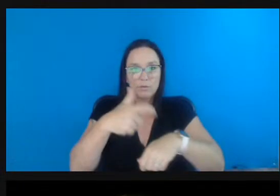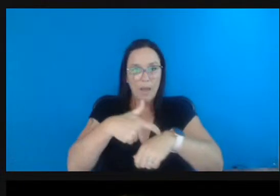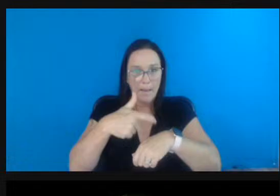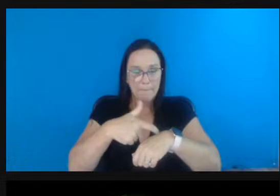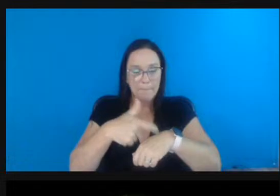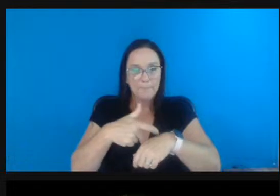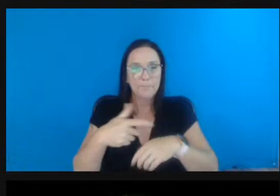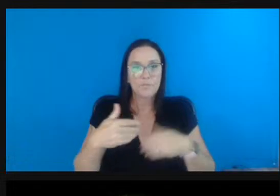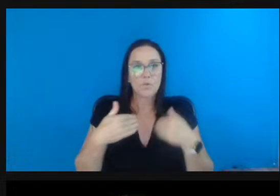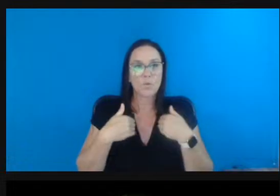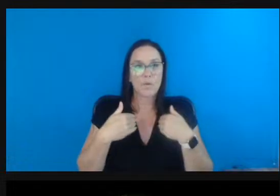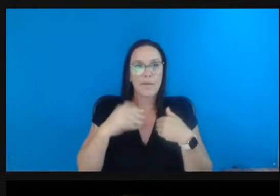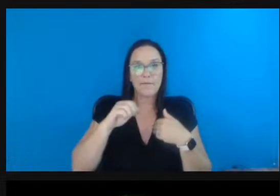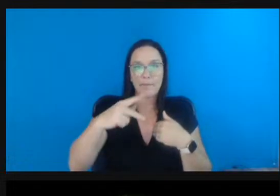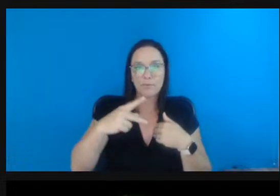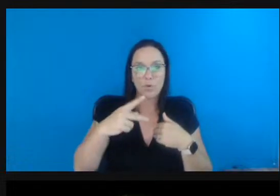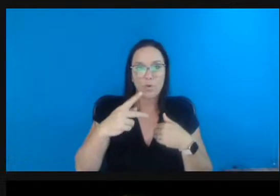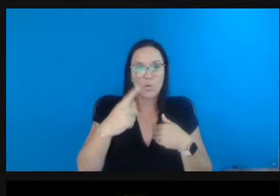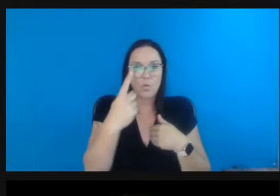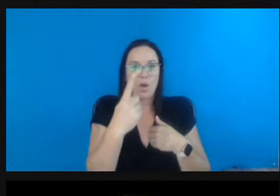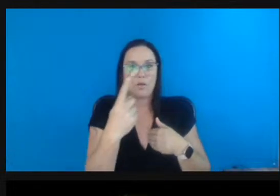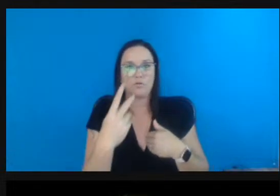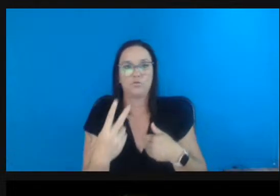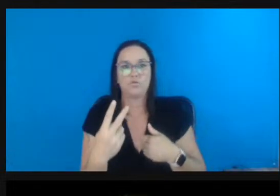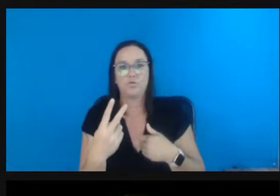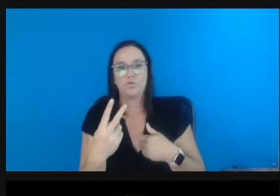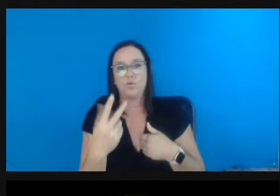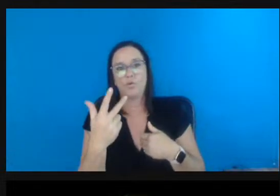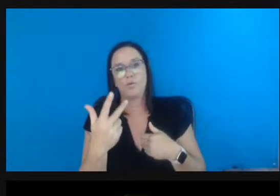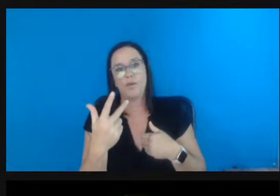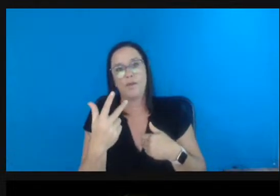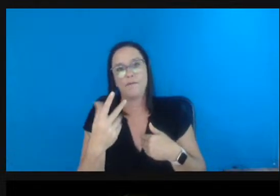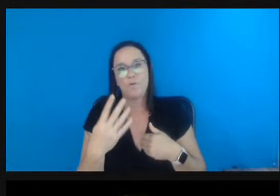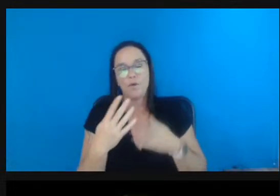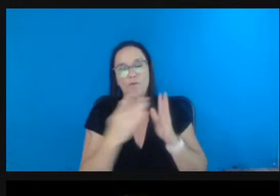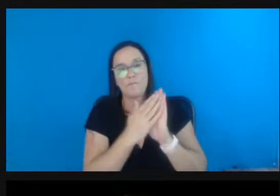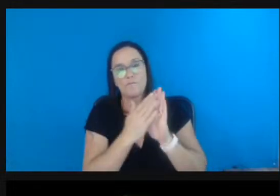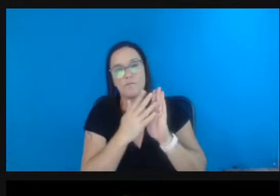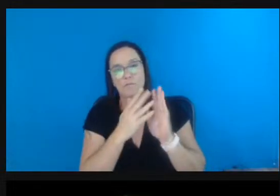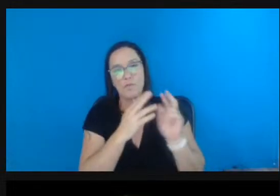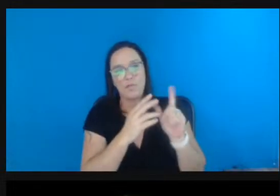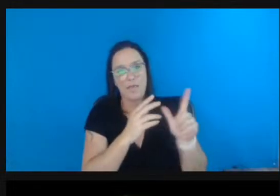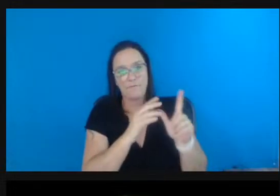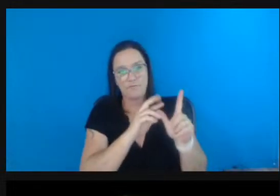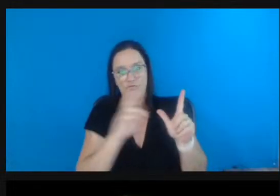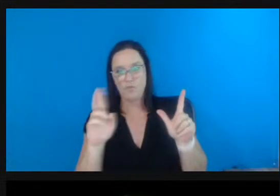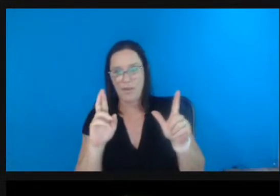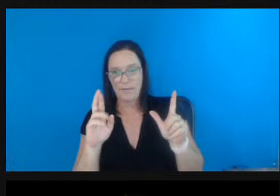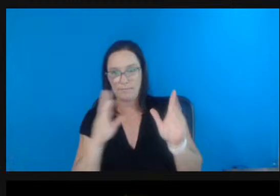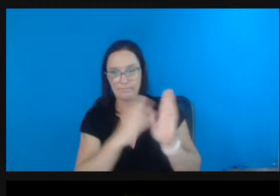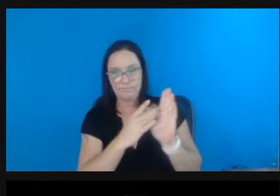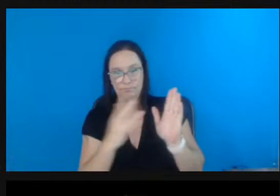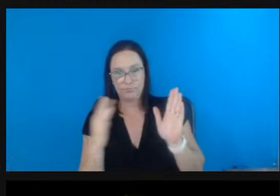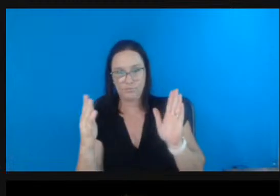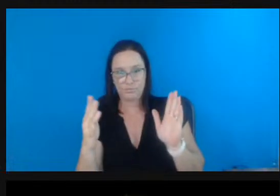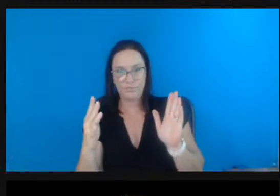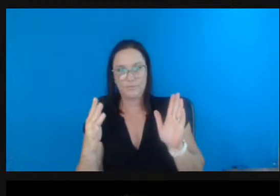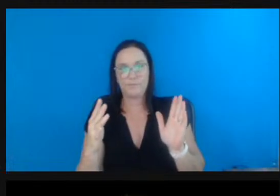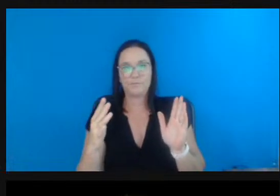episodes 1, 2, 3, 4, from left to right there. And this